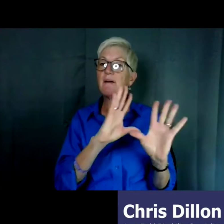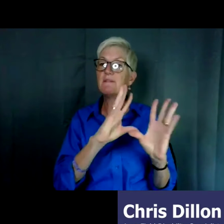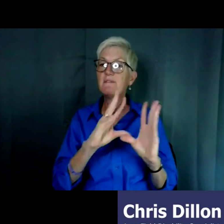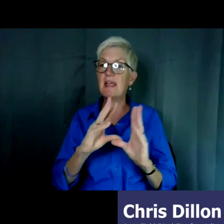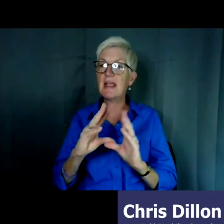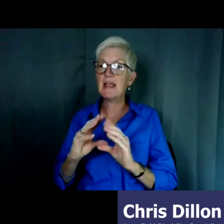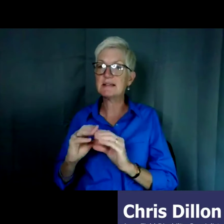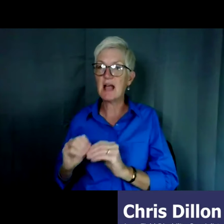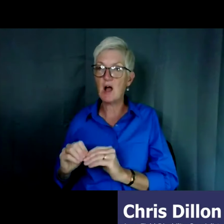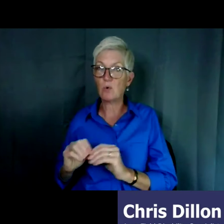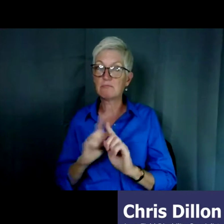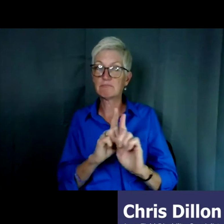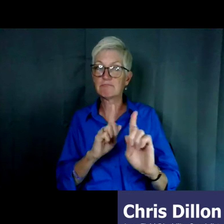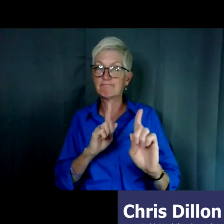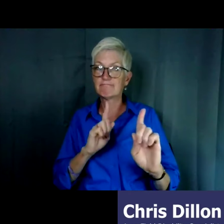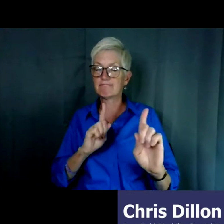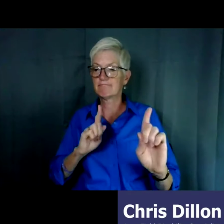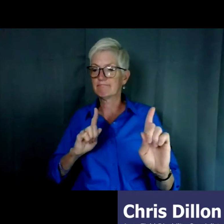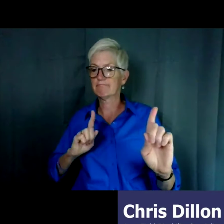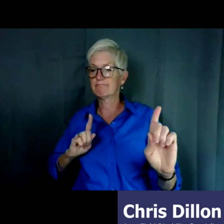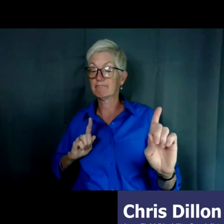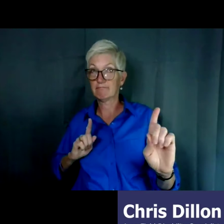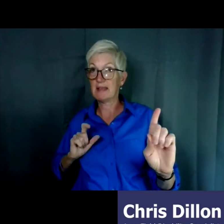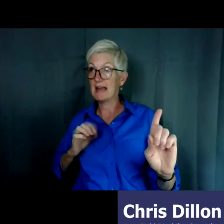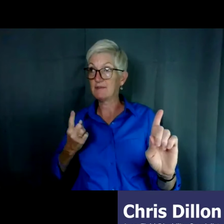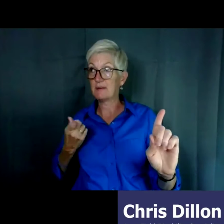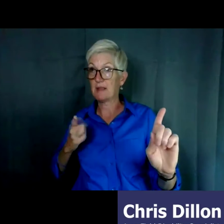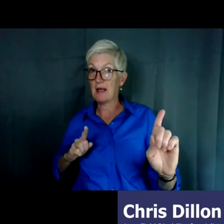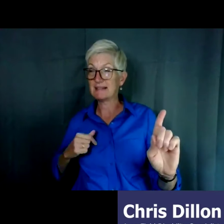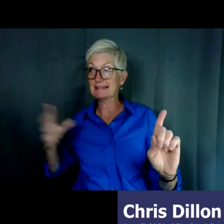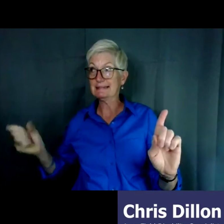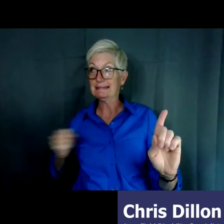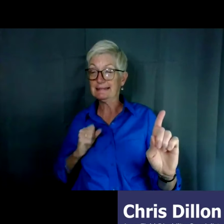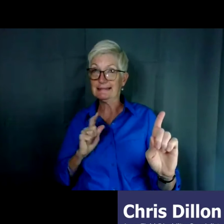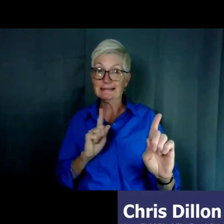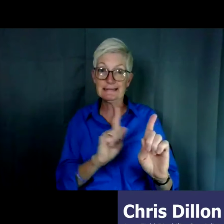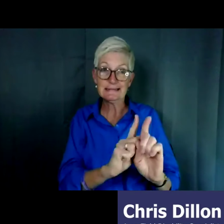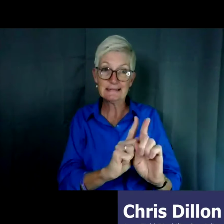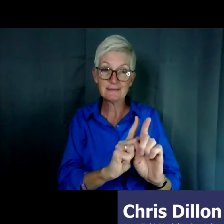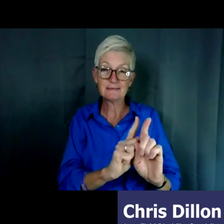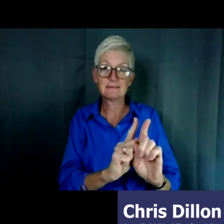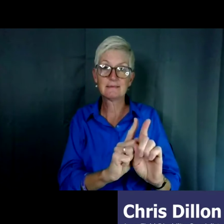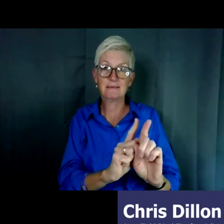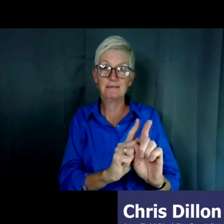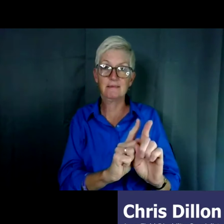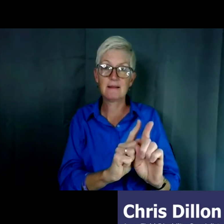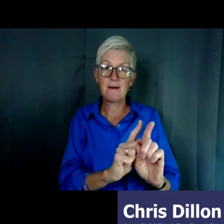And if something happens, how fast can we get the job coach back? And